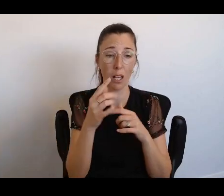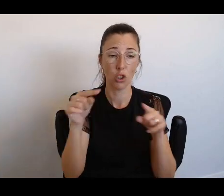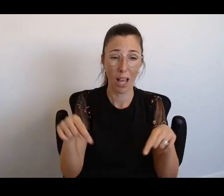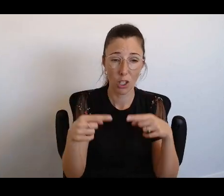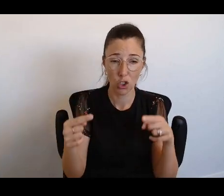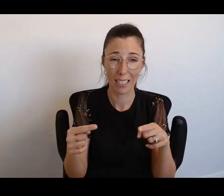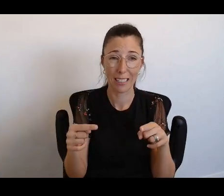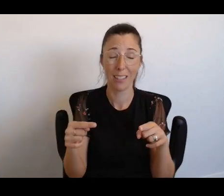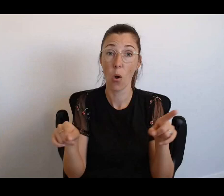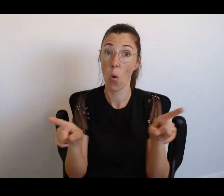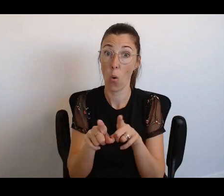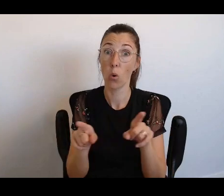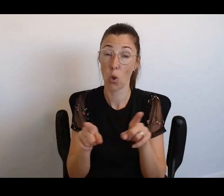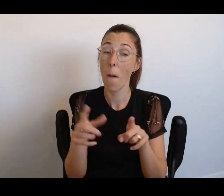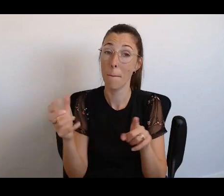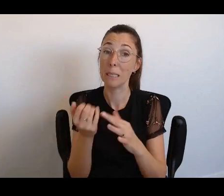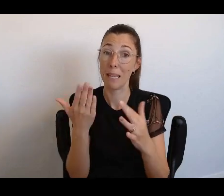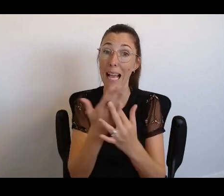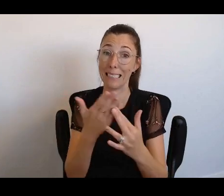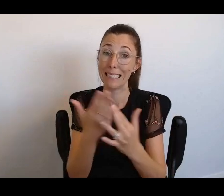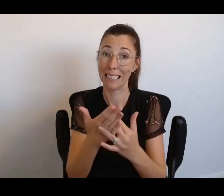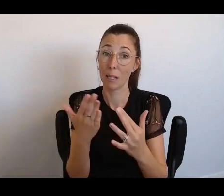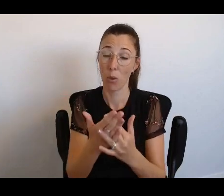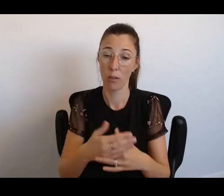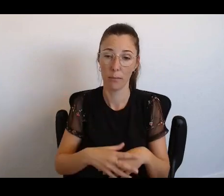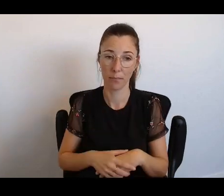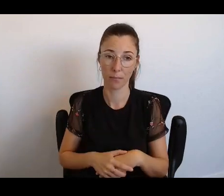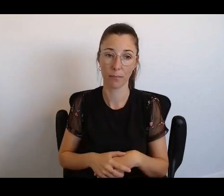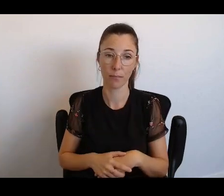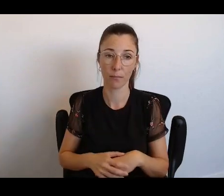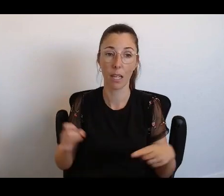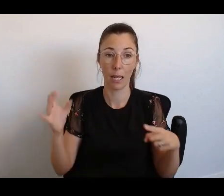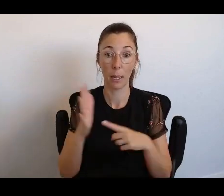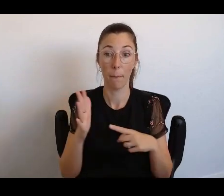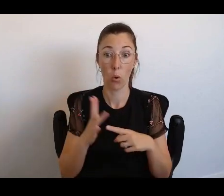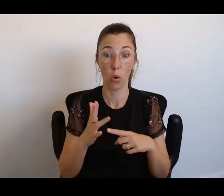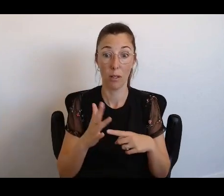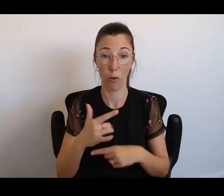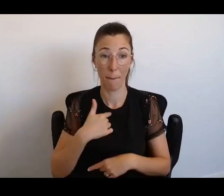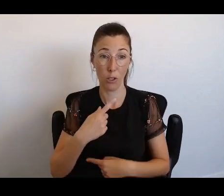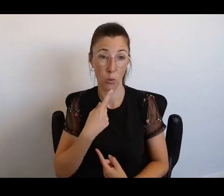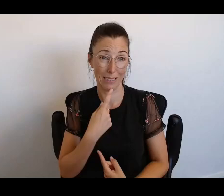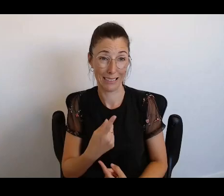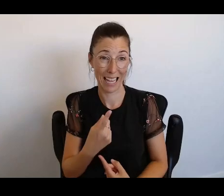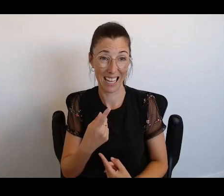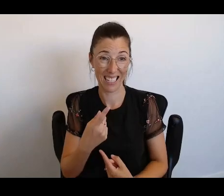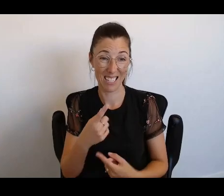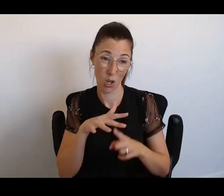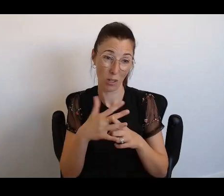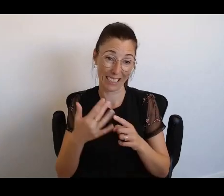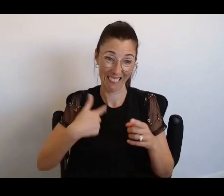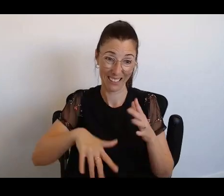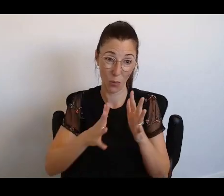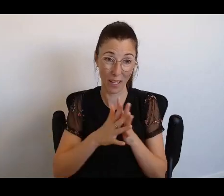accessible. This was important for me to say in context of this week and this conference, and it's the alignment with the beautiful